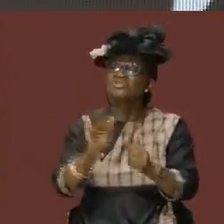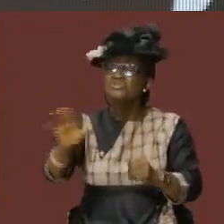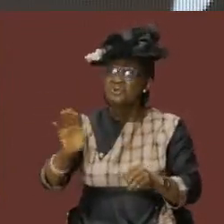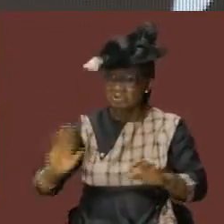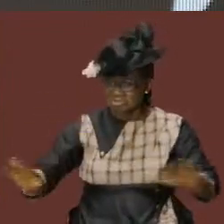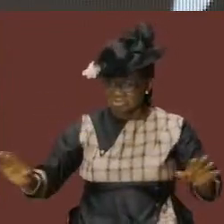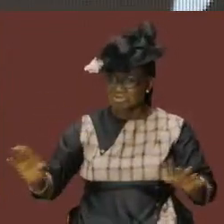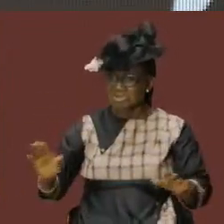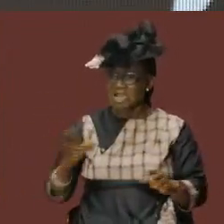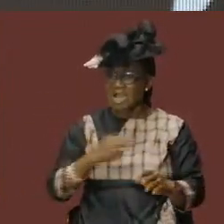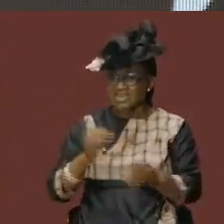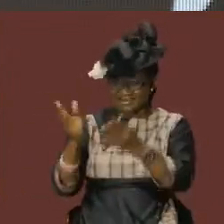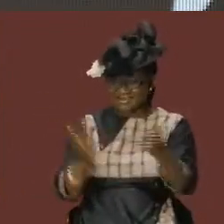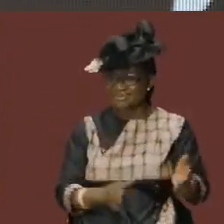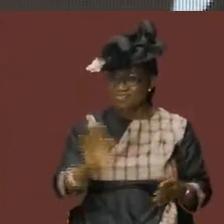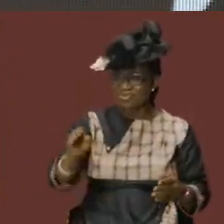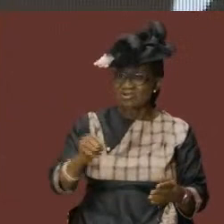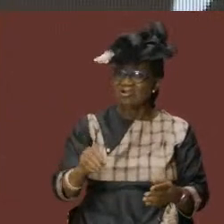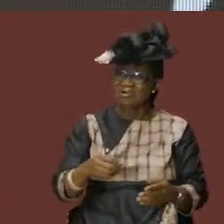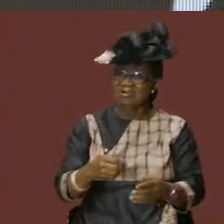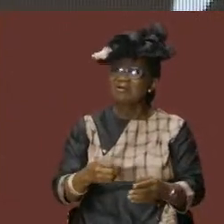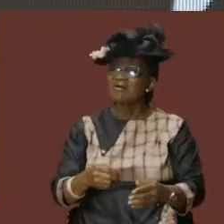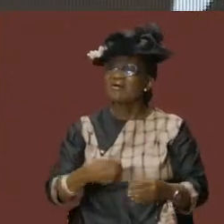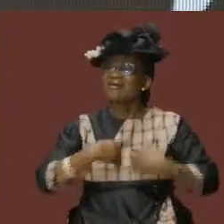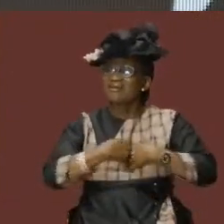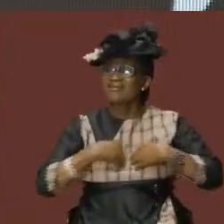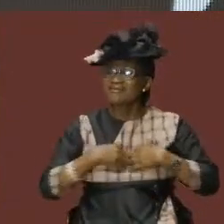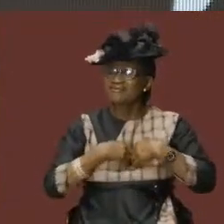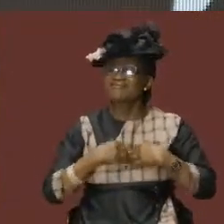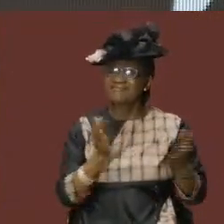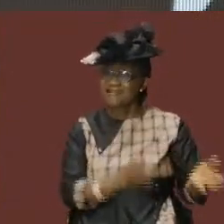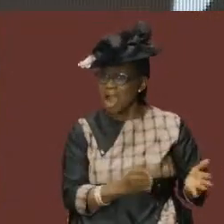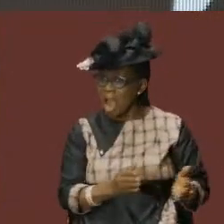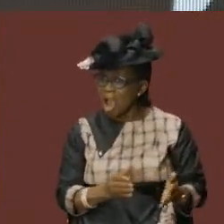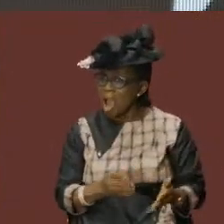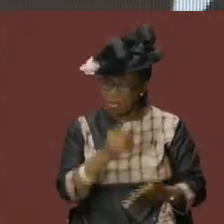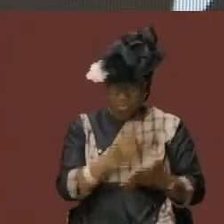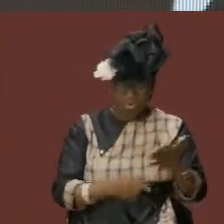behind. What are we going to use to worship him?